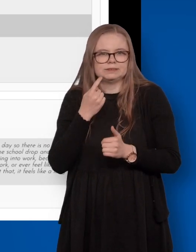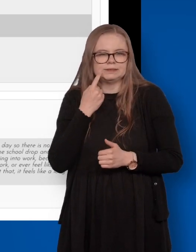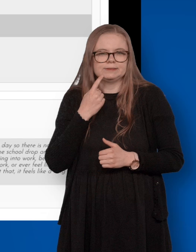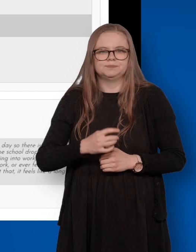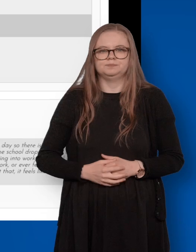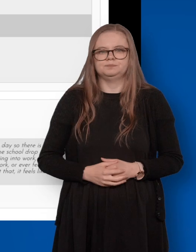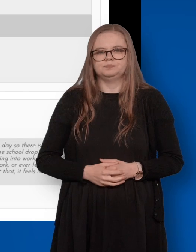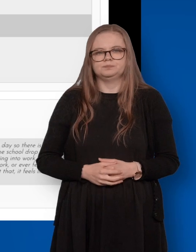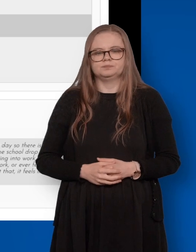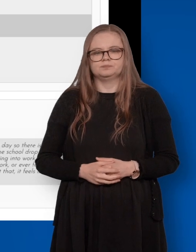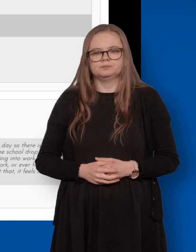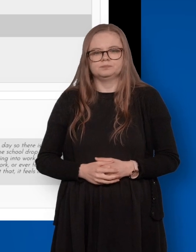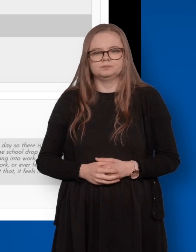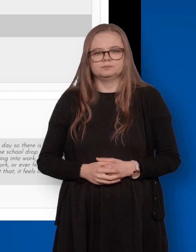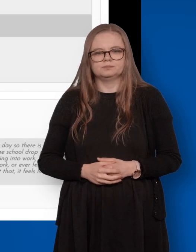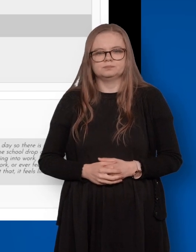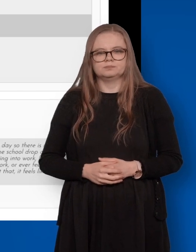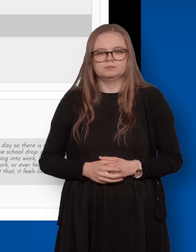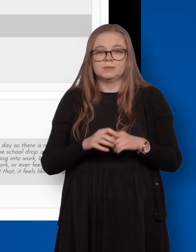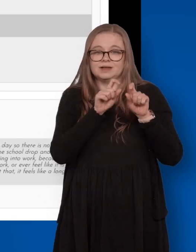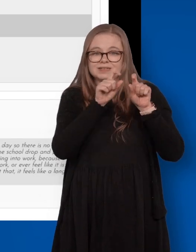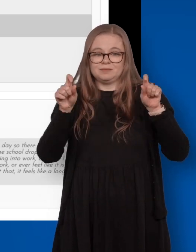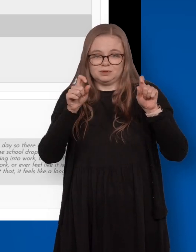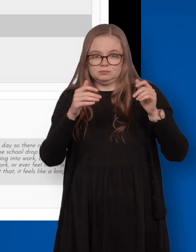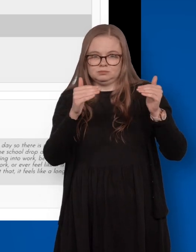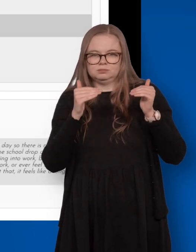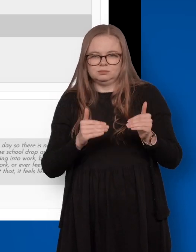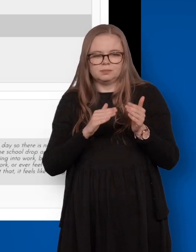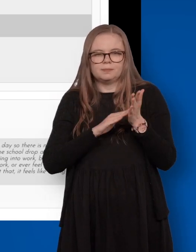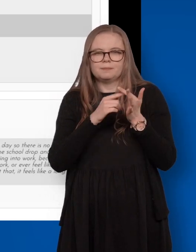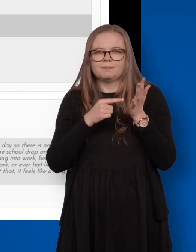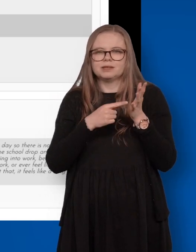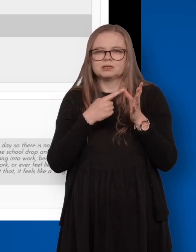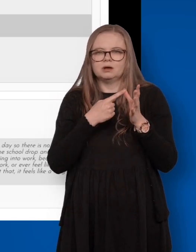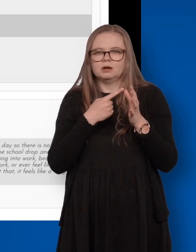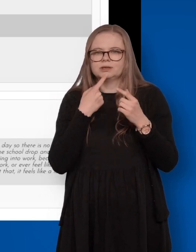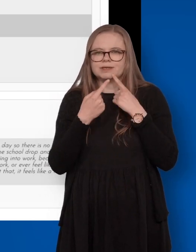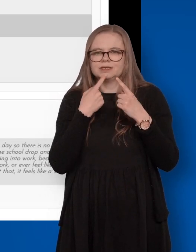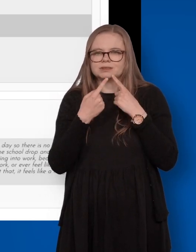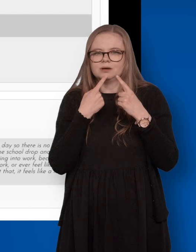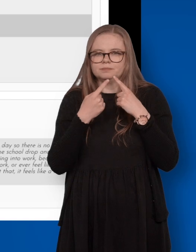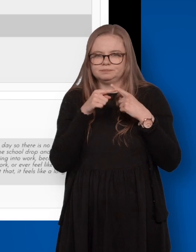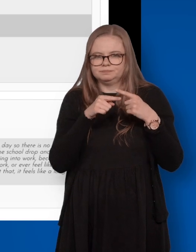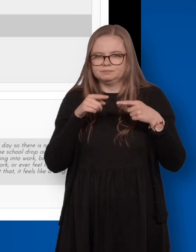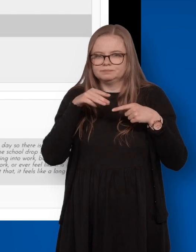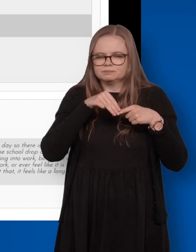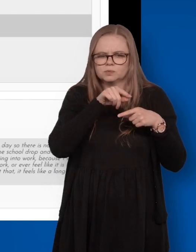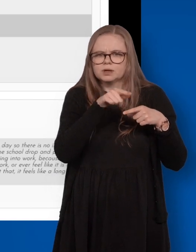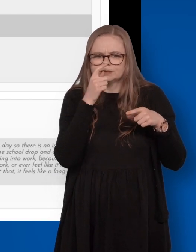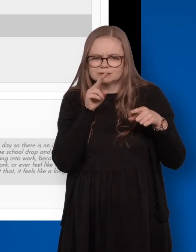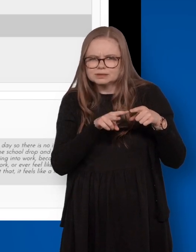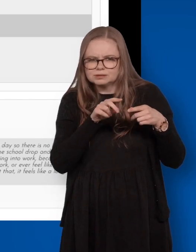We can also see here below the statement that there is metadata as well. So we get a sense of the role of the person who